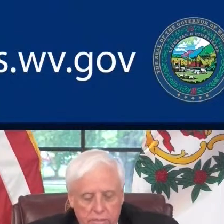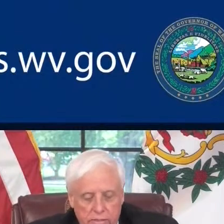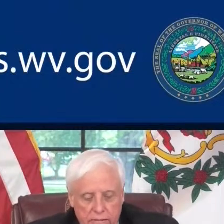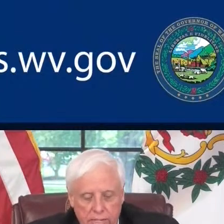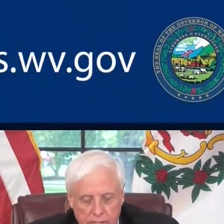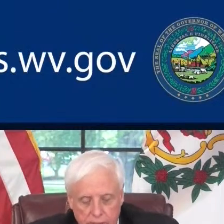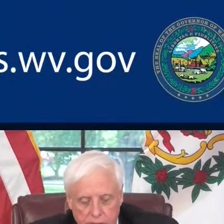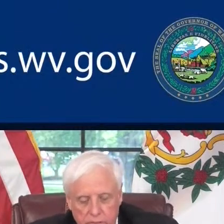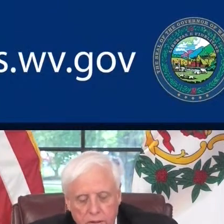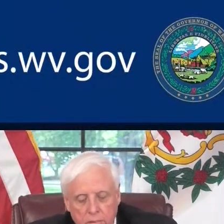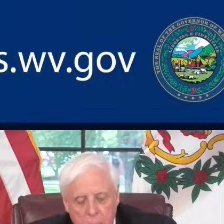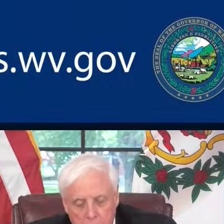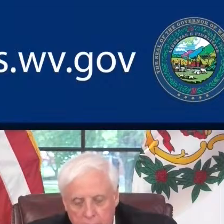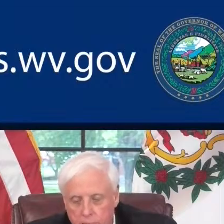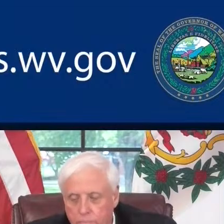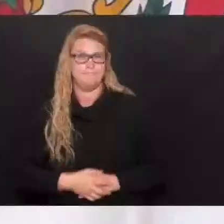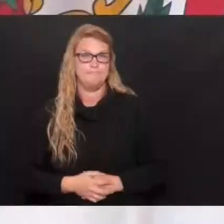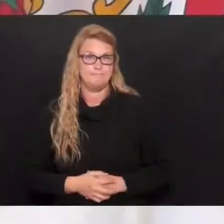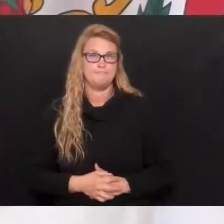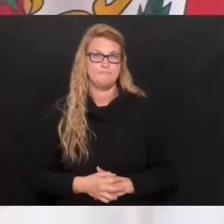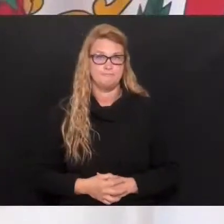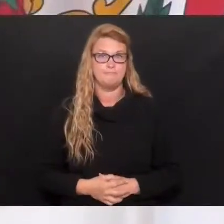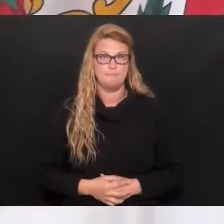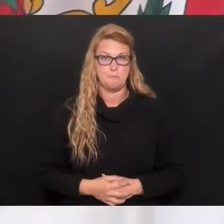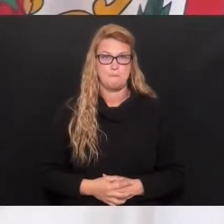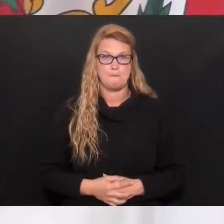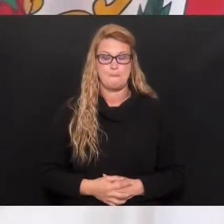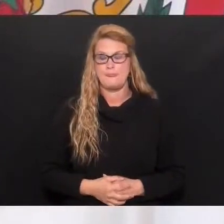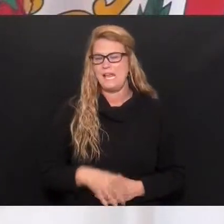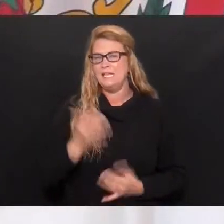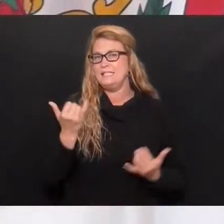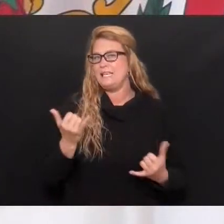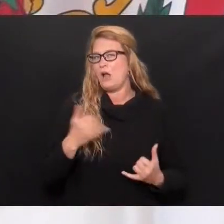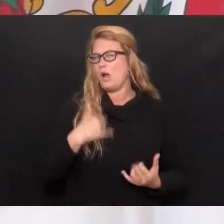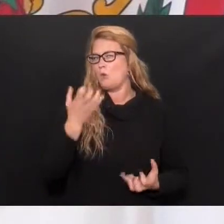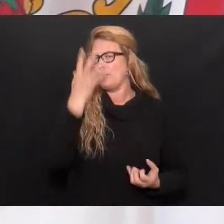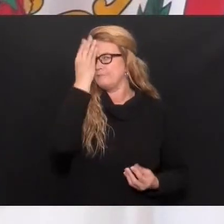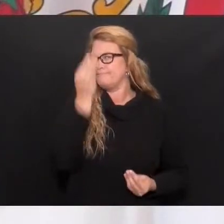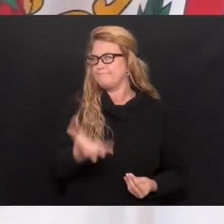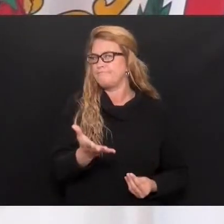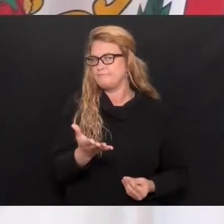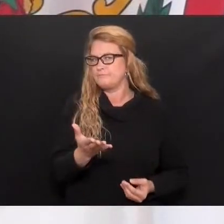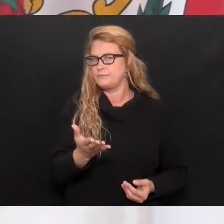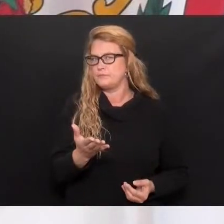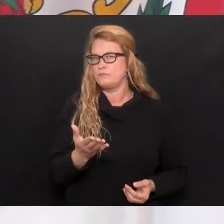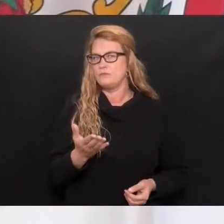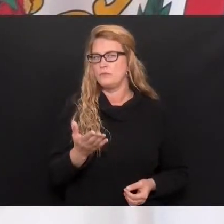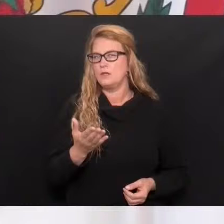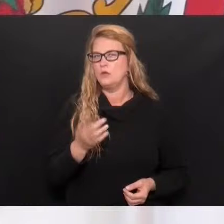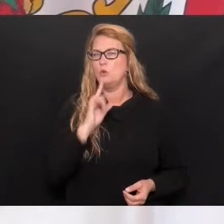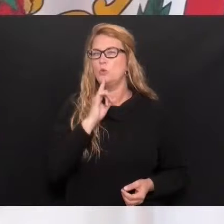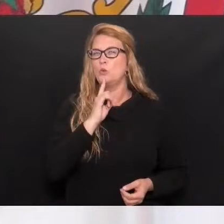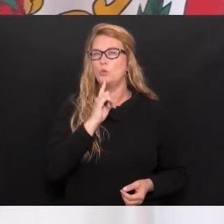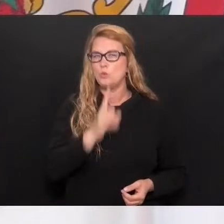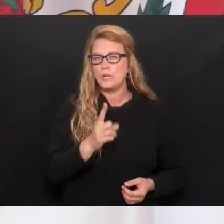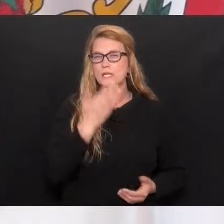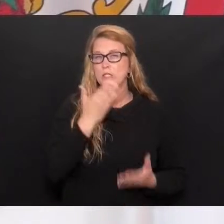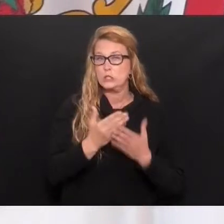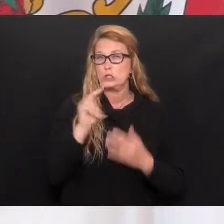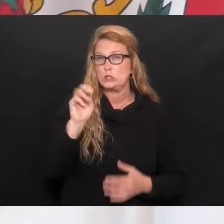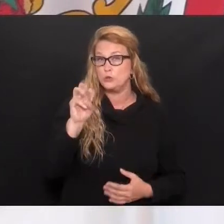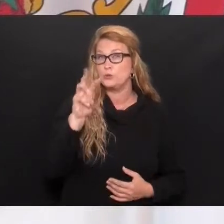520,206 second doses. Now, if I could talk to you just one second just about this, there's some really great